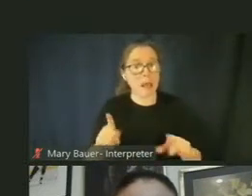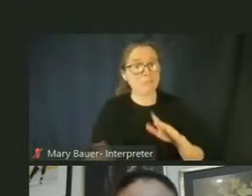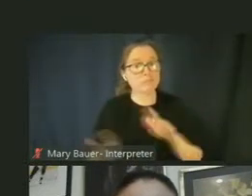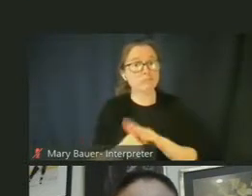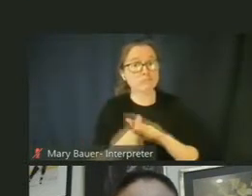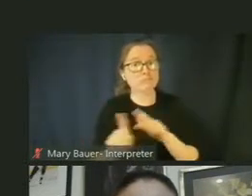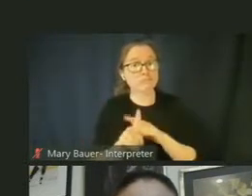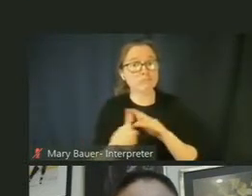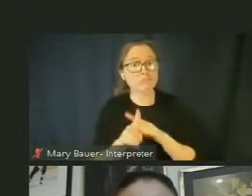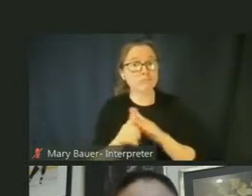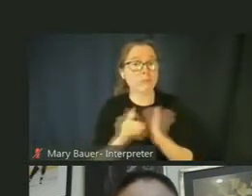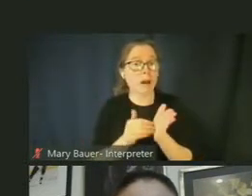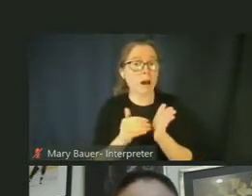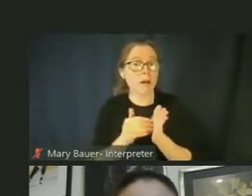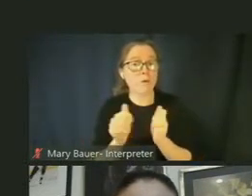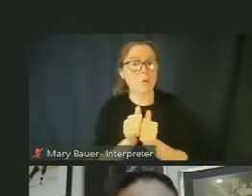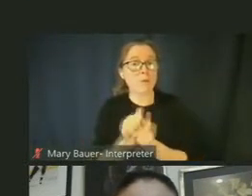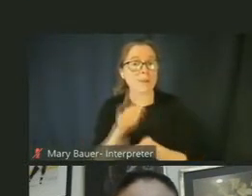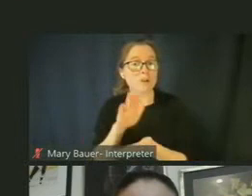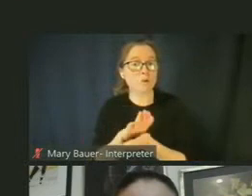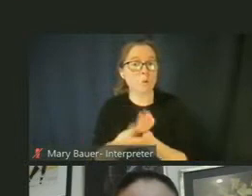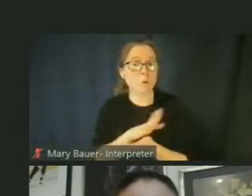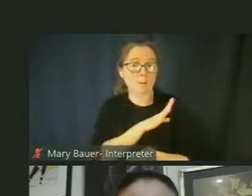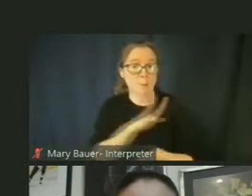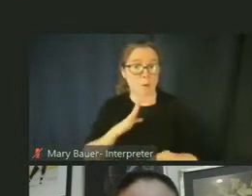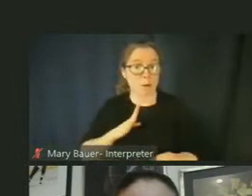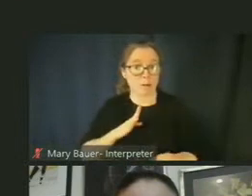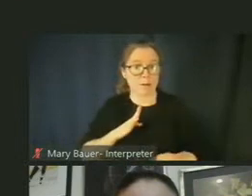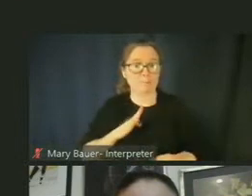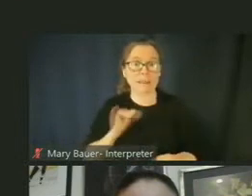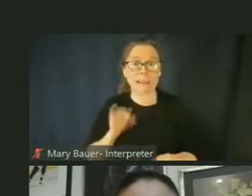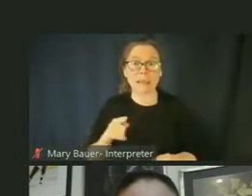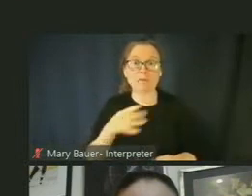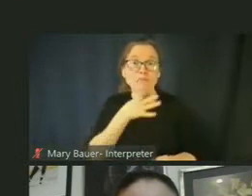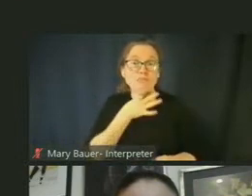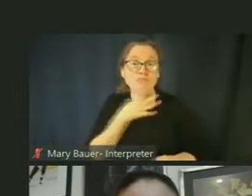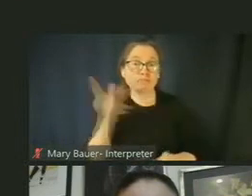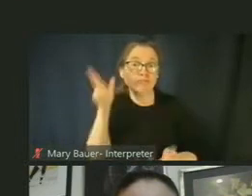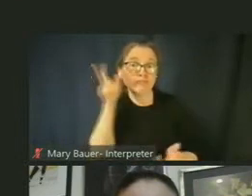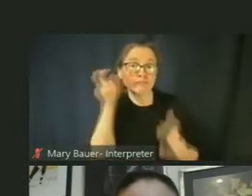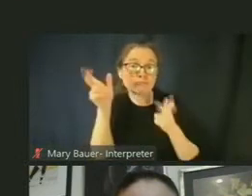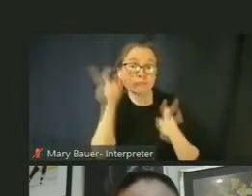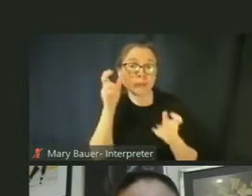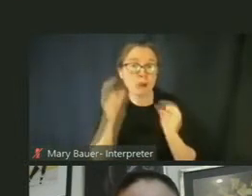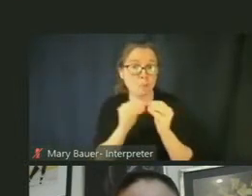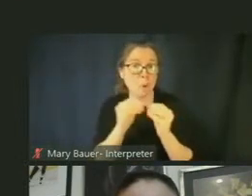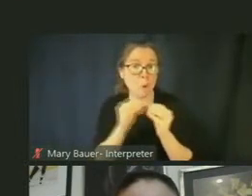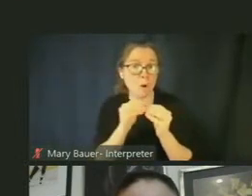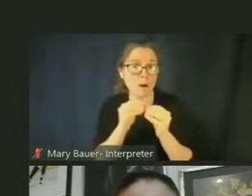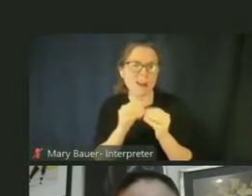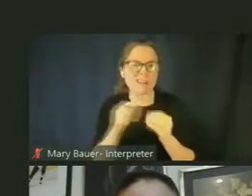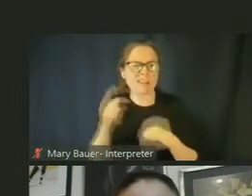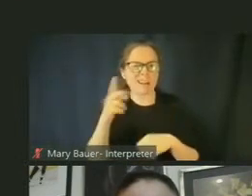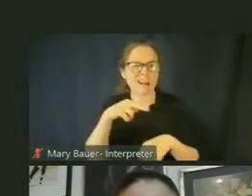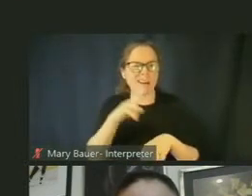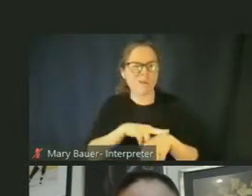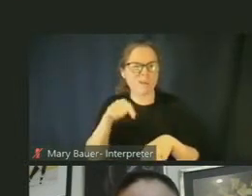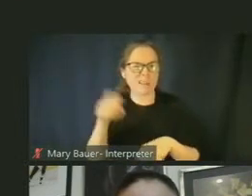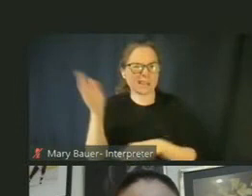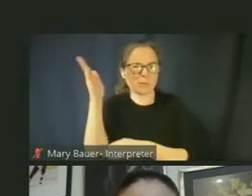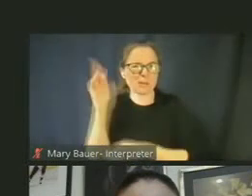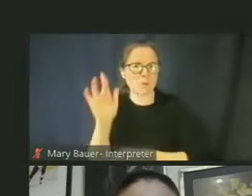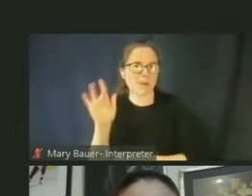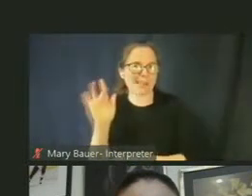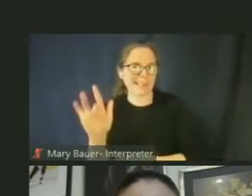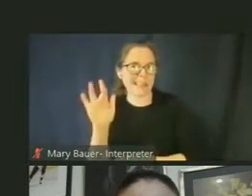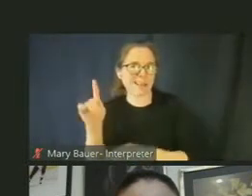panelists with our school board. And so if you would like to hear more information, we'll of course link this presentation. Would also encourage